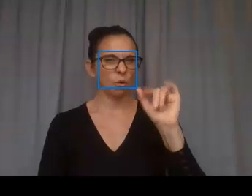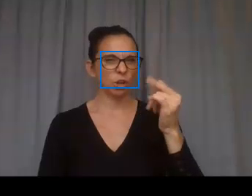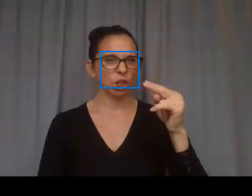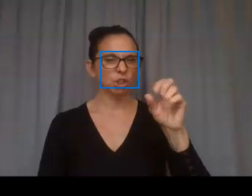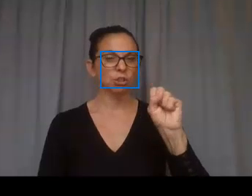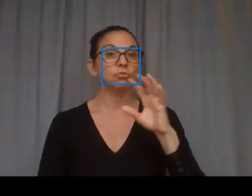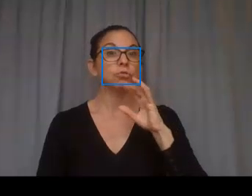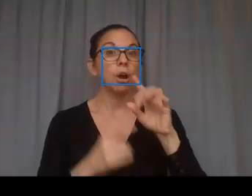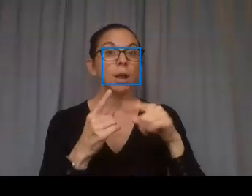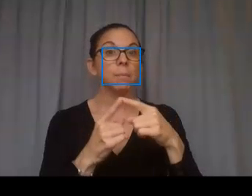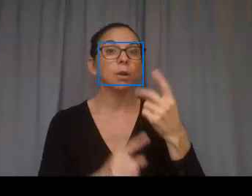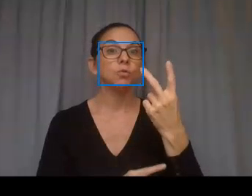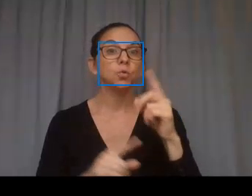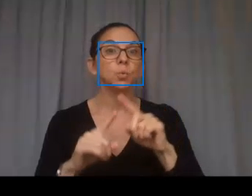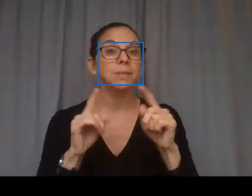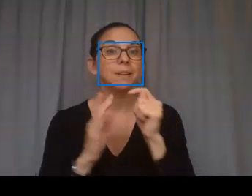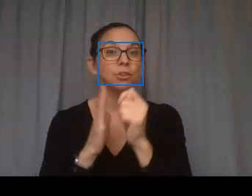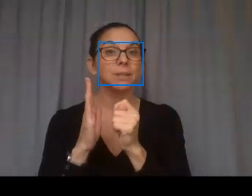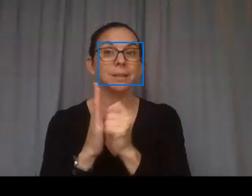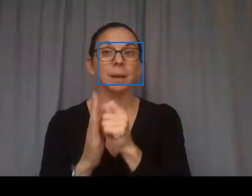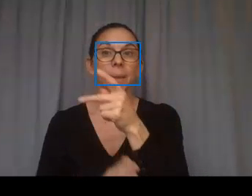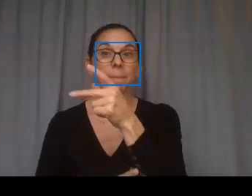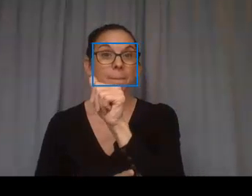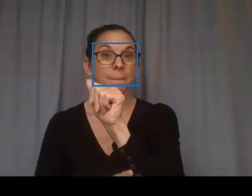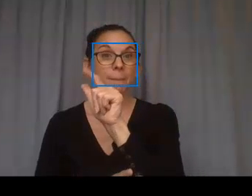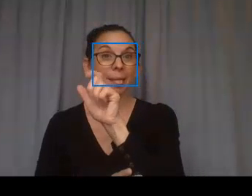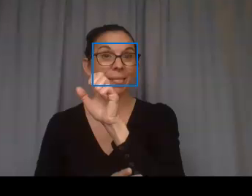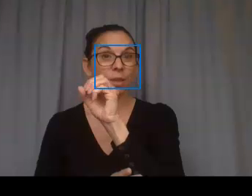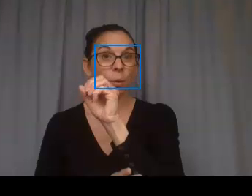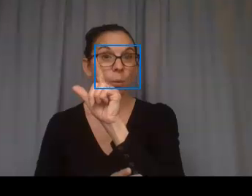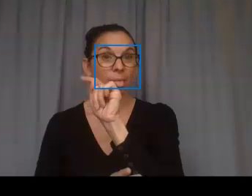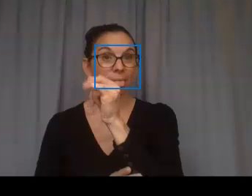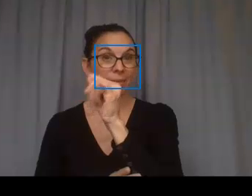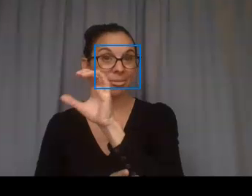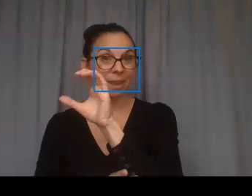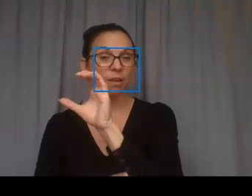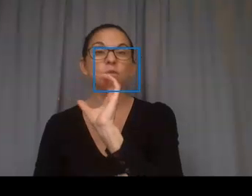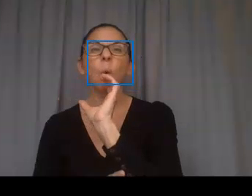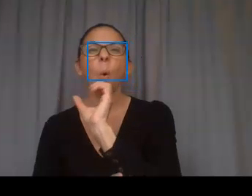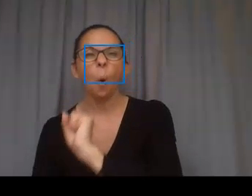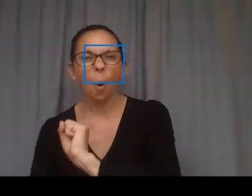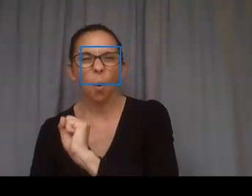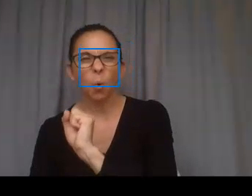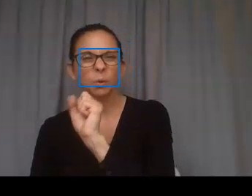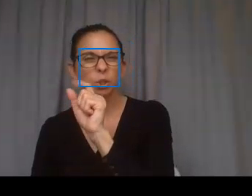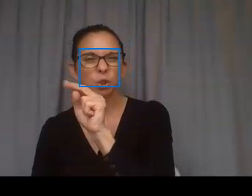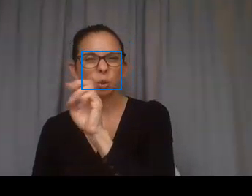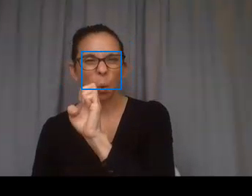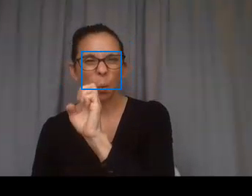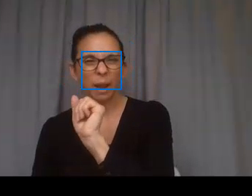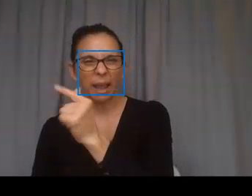different eras here, the Paleolithic, which is the Old Stone Age, and the Neolithic era, which is the New Stone